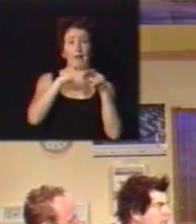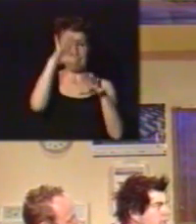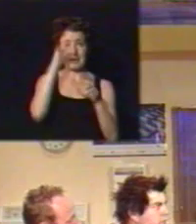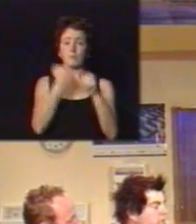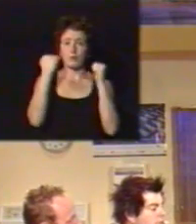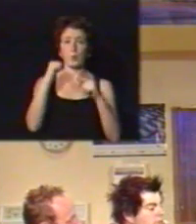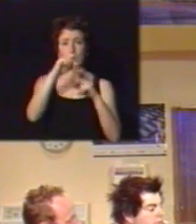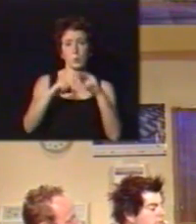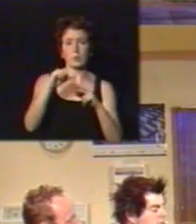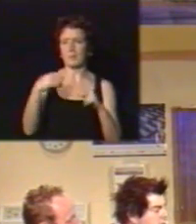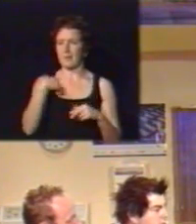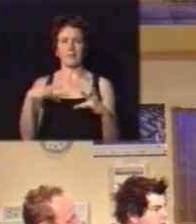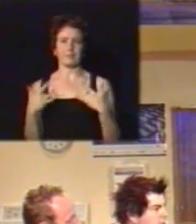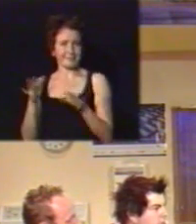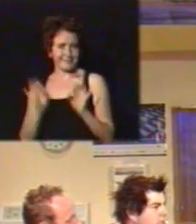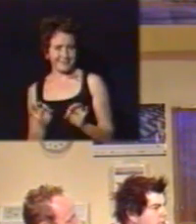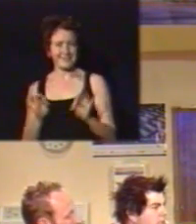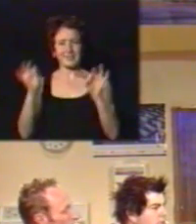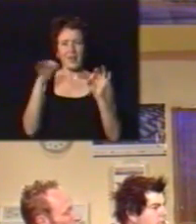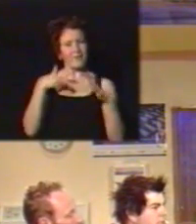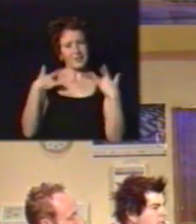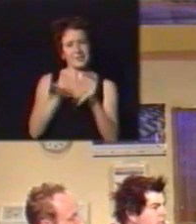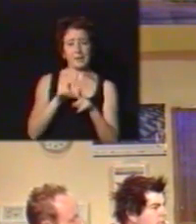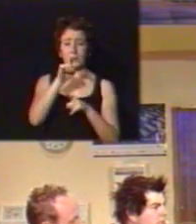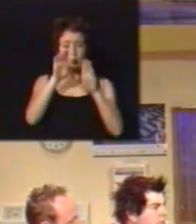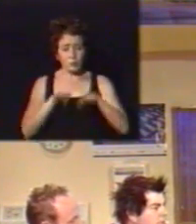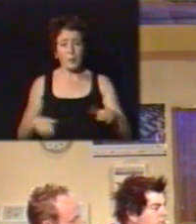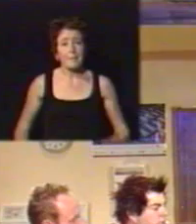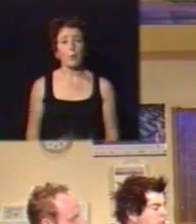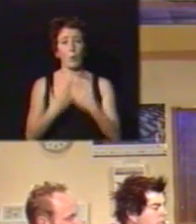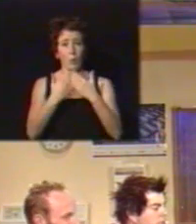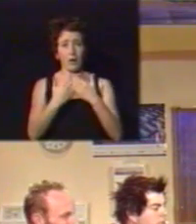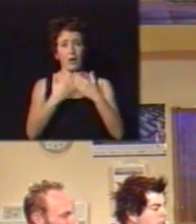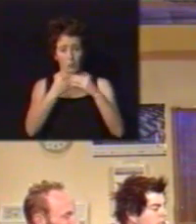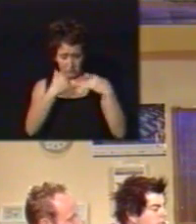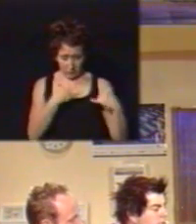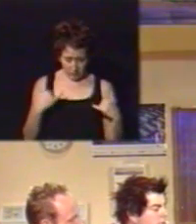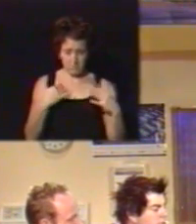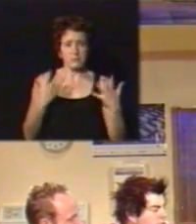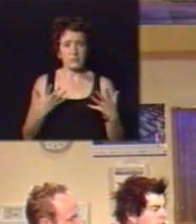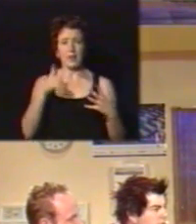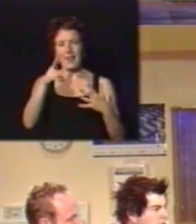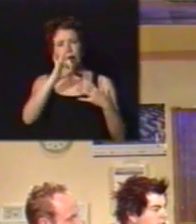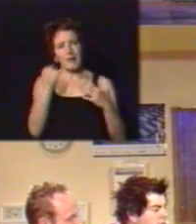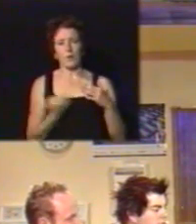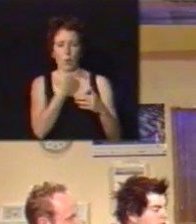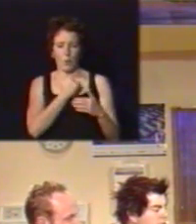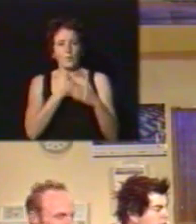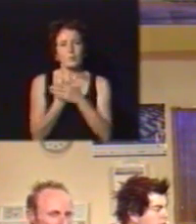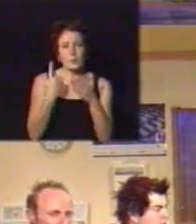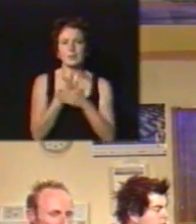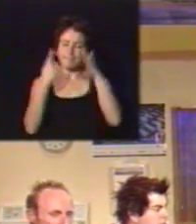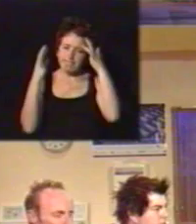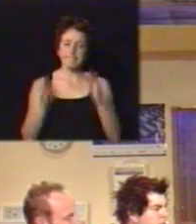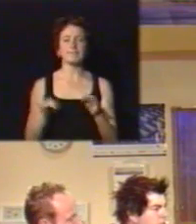reason. I agree. And it's the same sort of thing, you know. These kids are being born with this condition and not given the chance to make that decision for